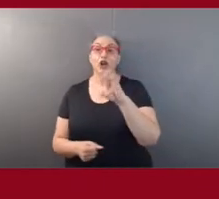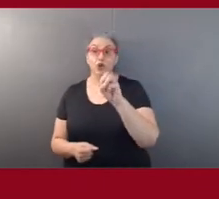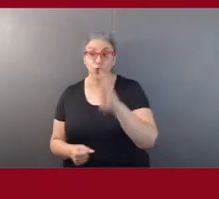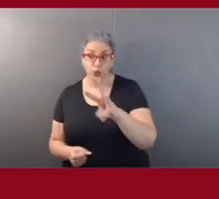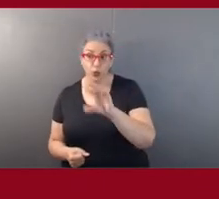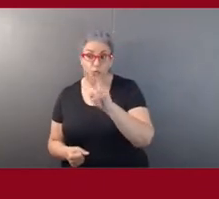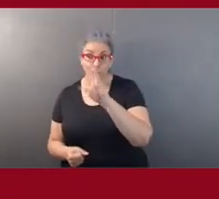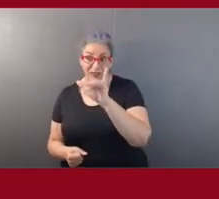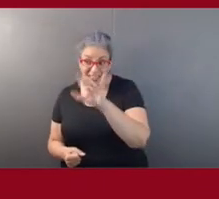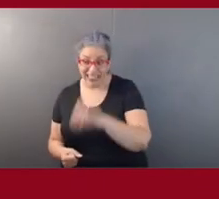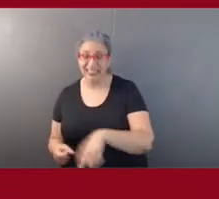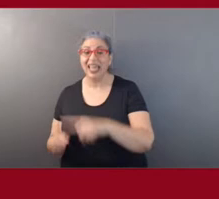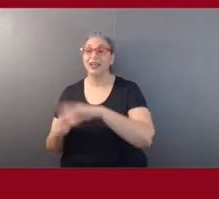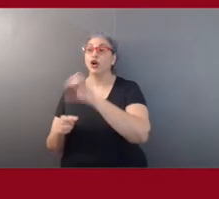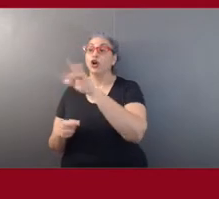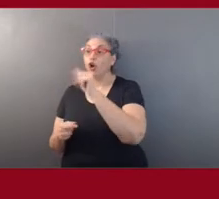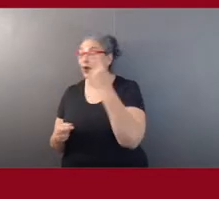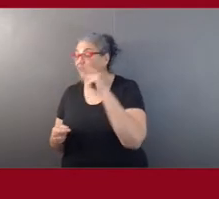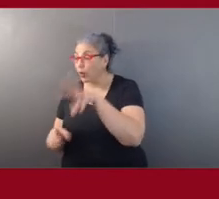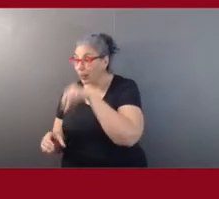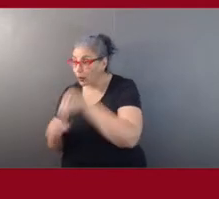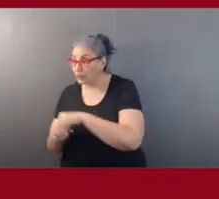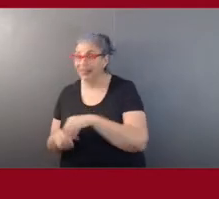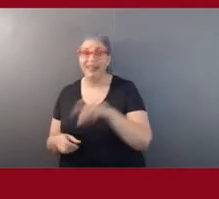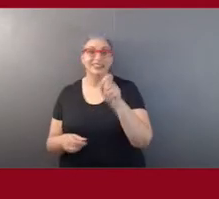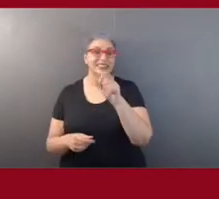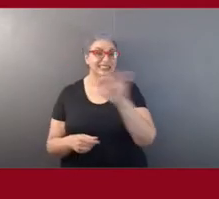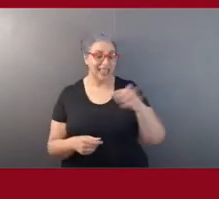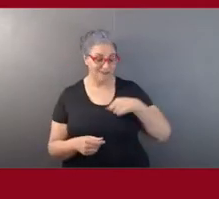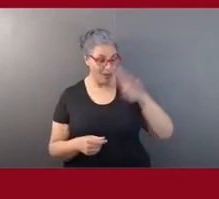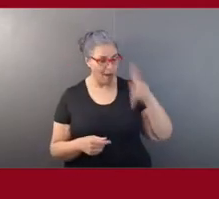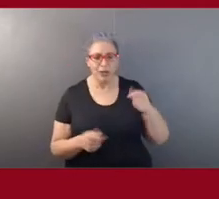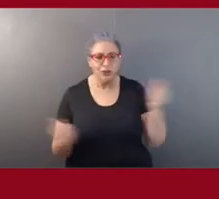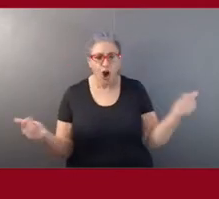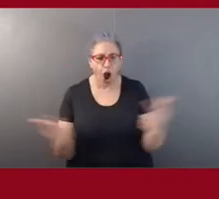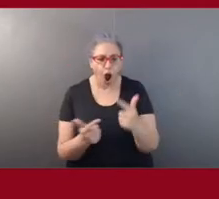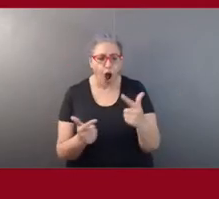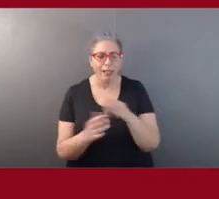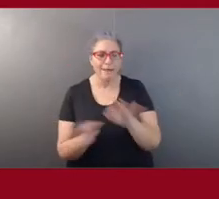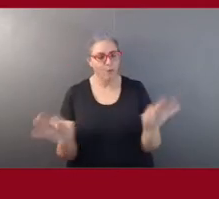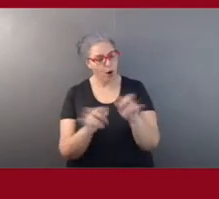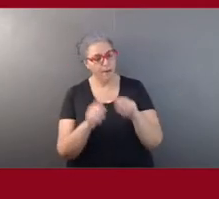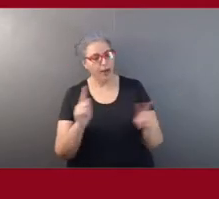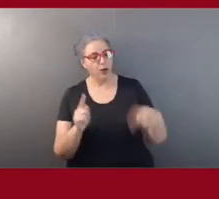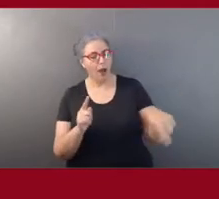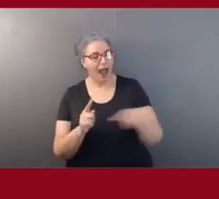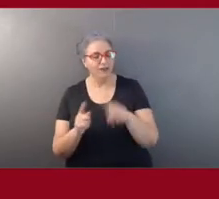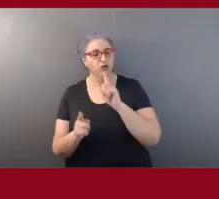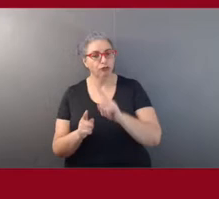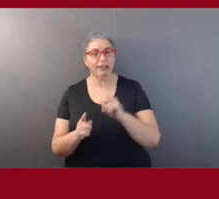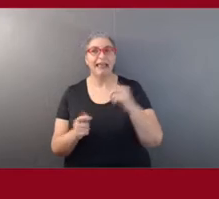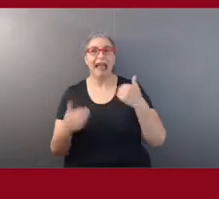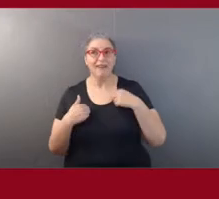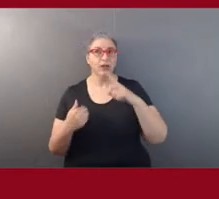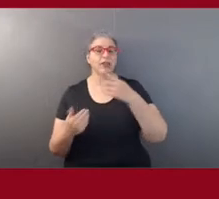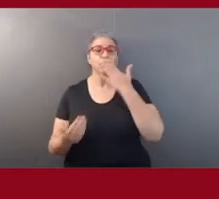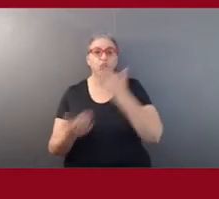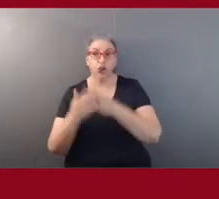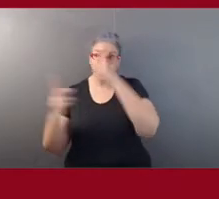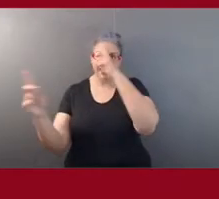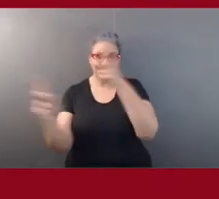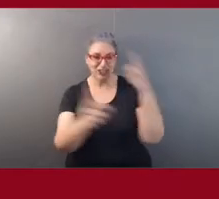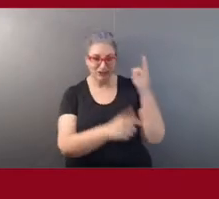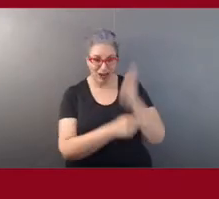with Staff Me Up, like all of it is like really important, but it has to be optimized for good with the good intentions, because the databases can only go